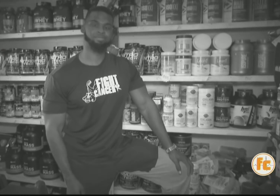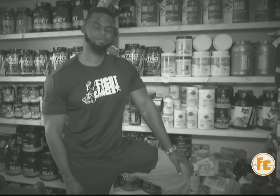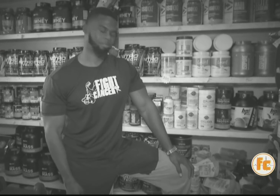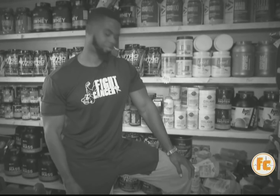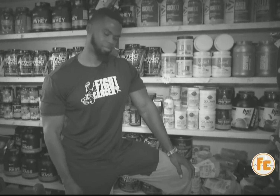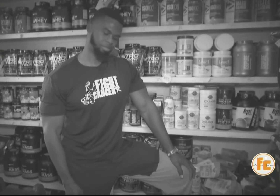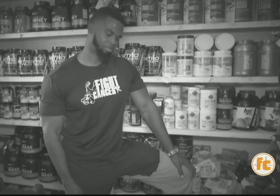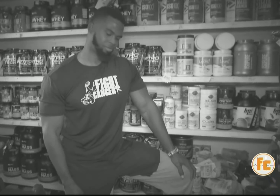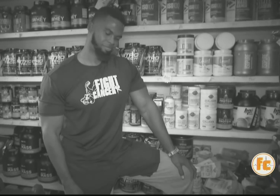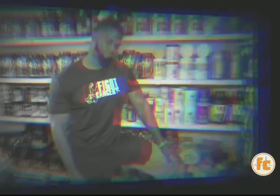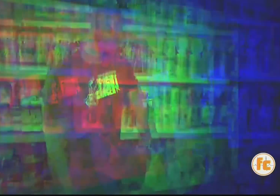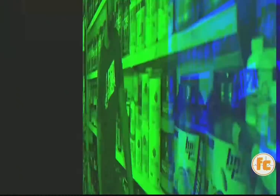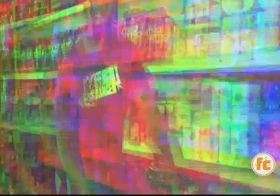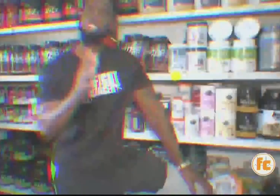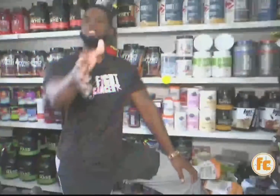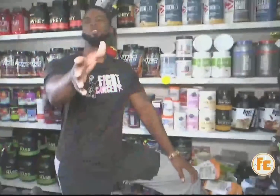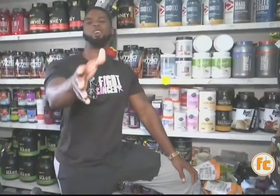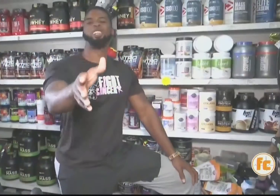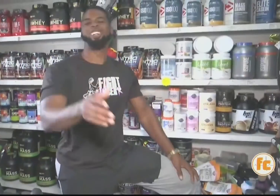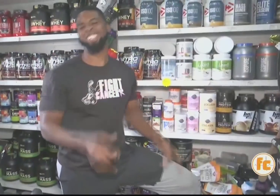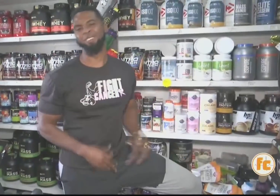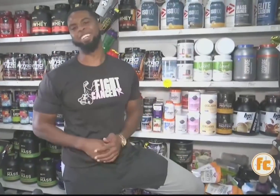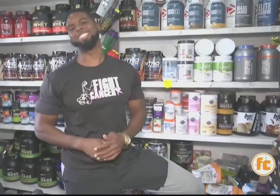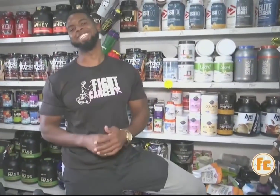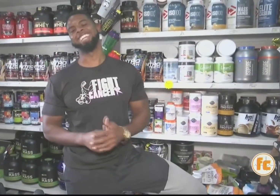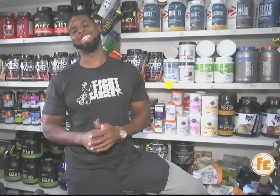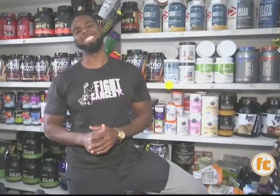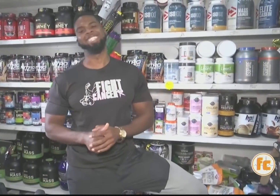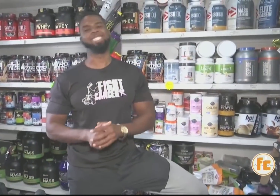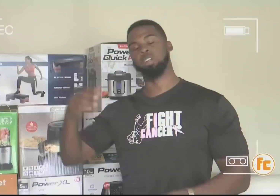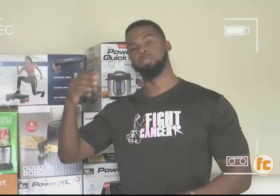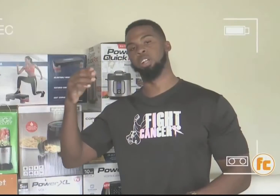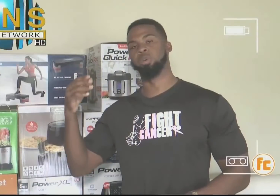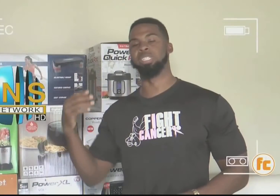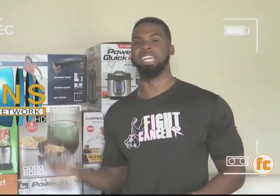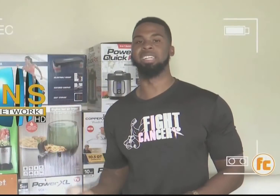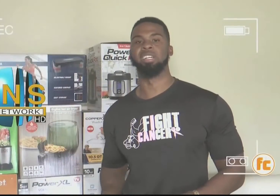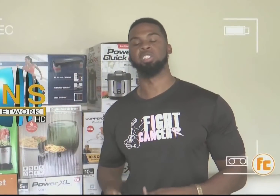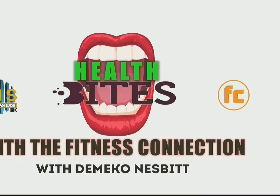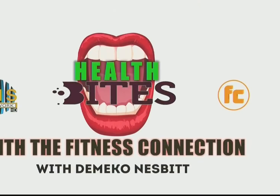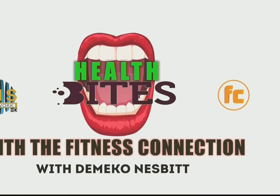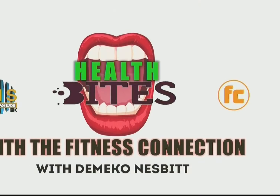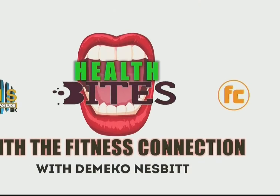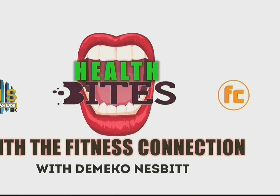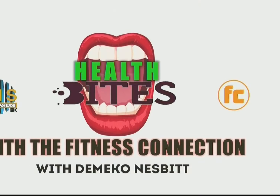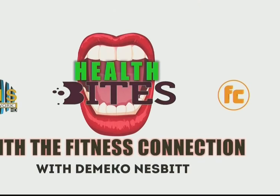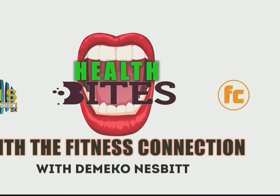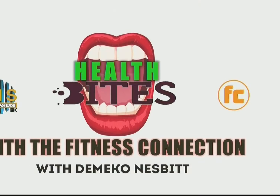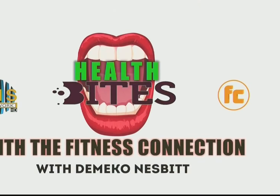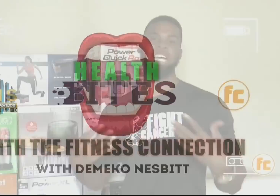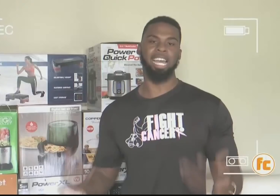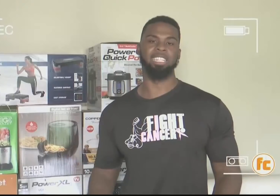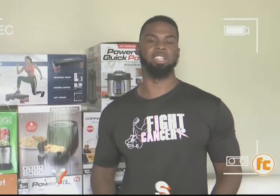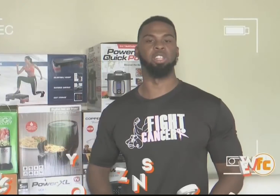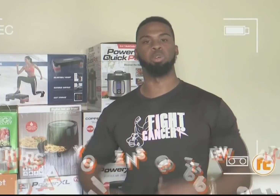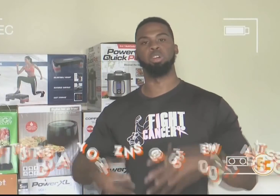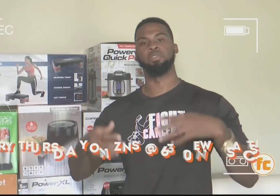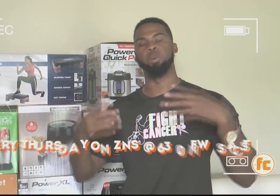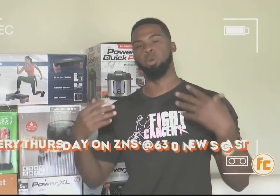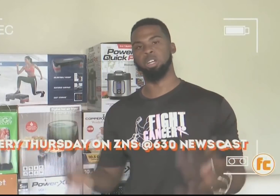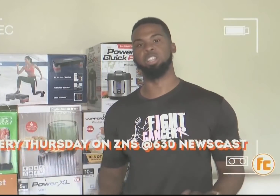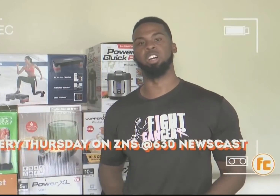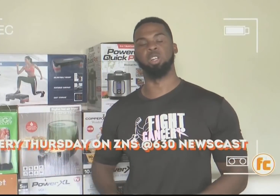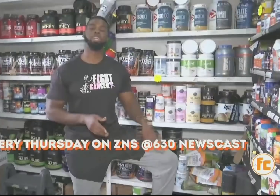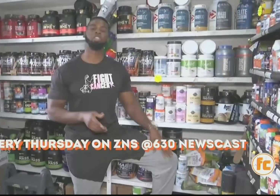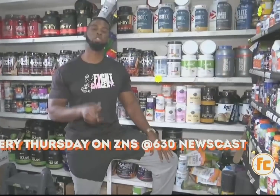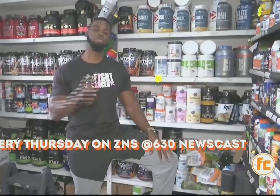goals? Well, look no further. The Fitness Connection has teamed up with ZNS to bring you Health Bites. This and every Thursday,